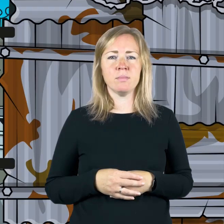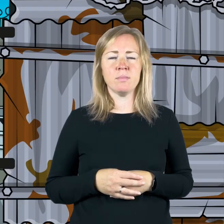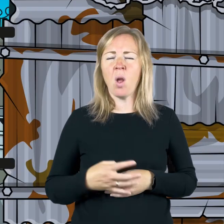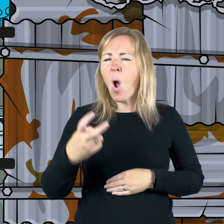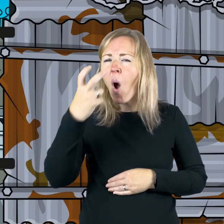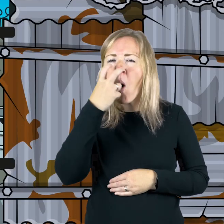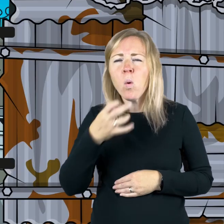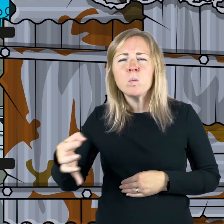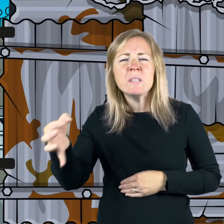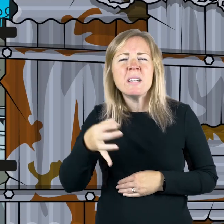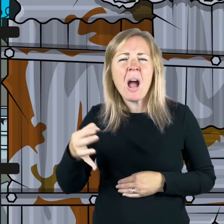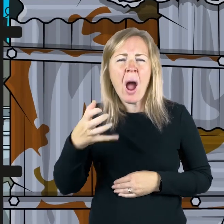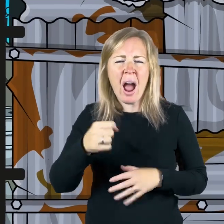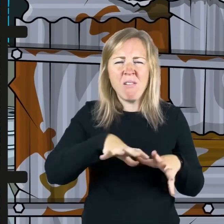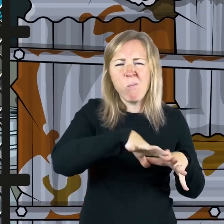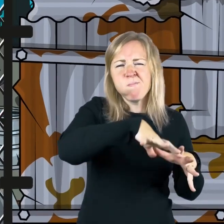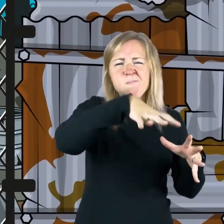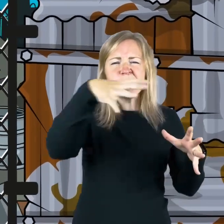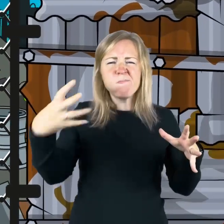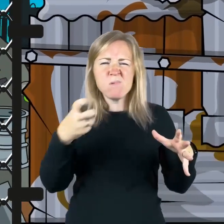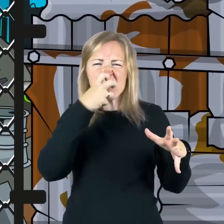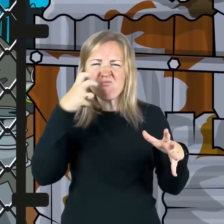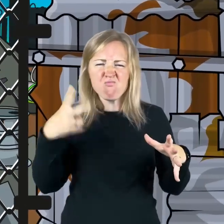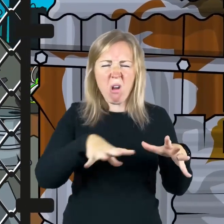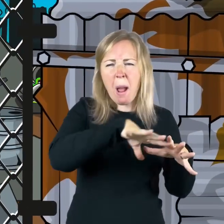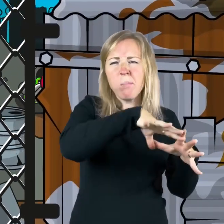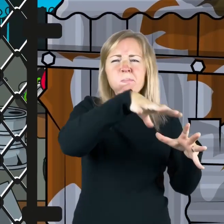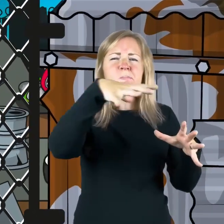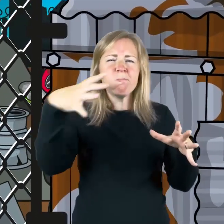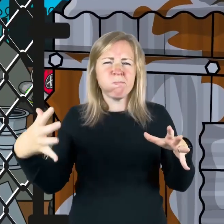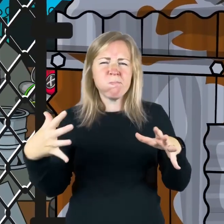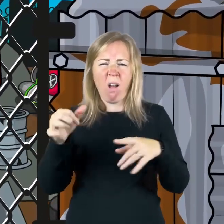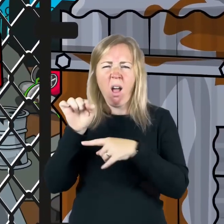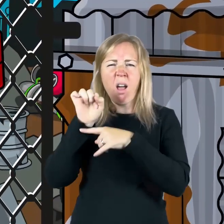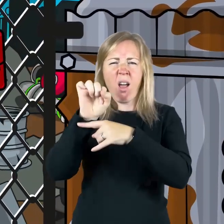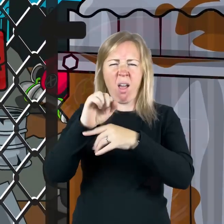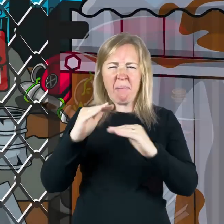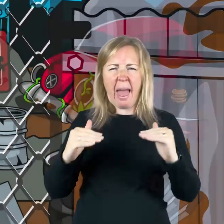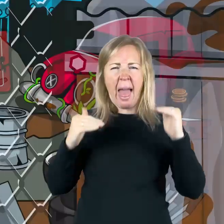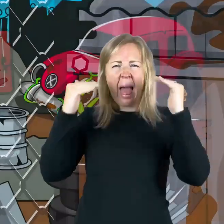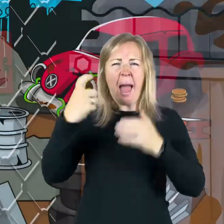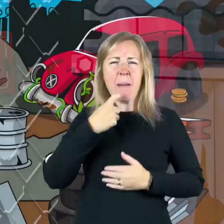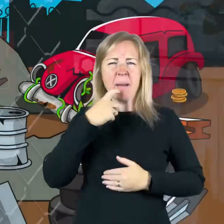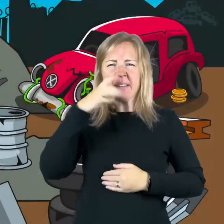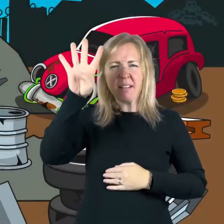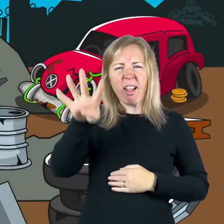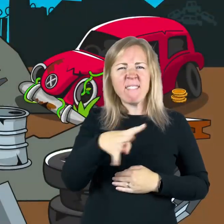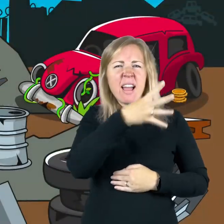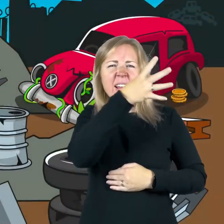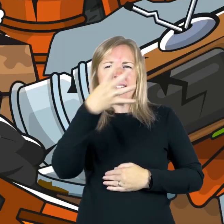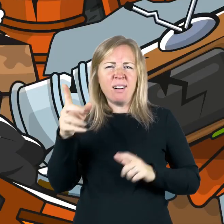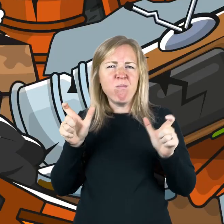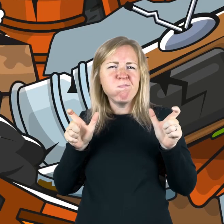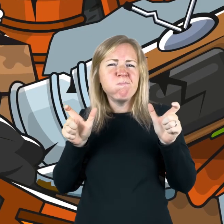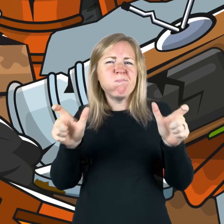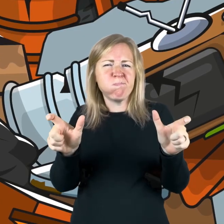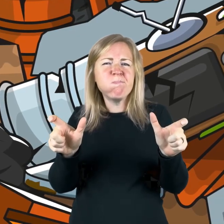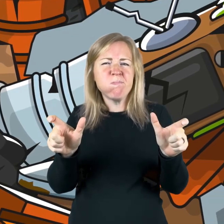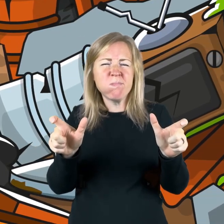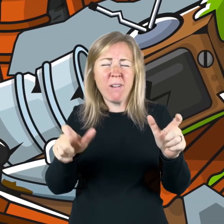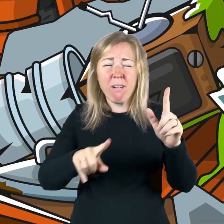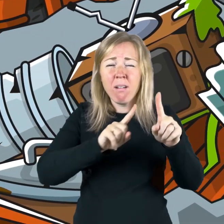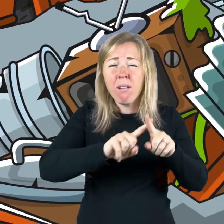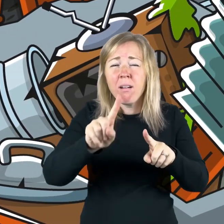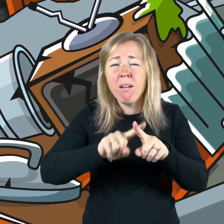In an old part of the town, there's a huge scrap heap protected by a high metal fence. It's full